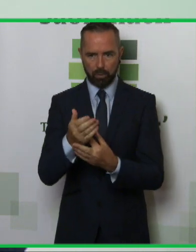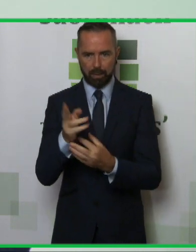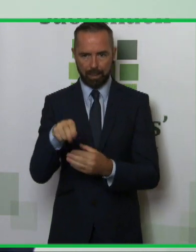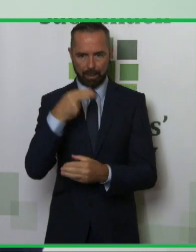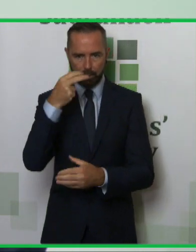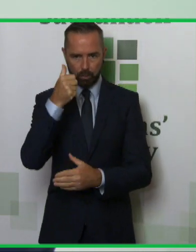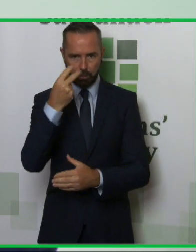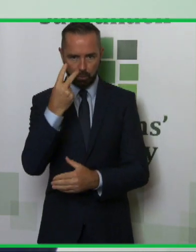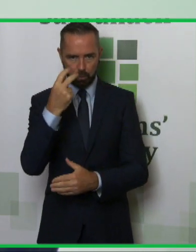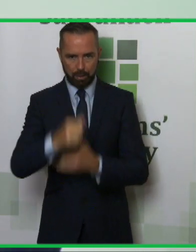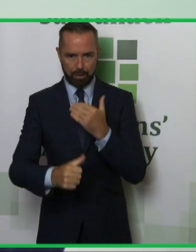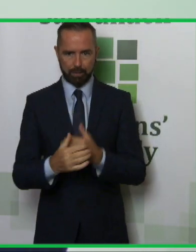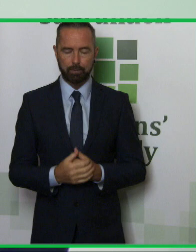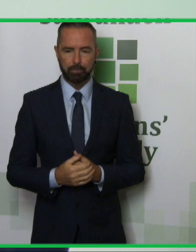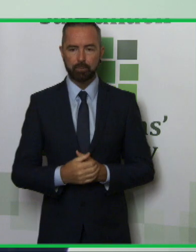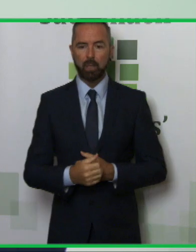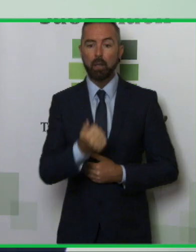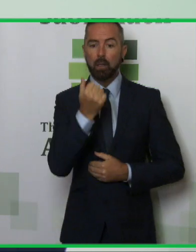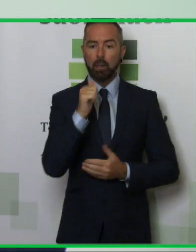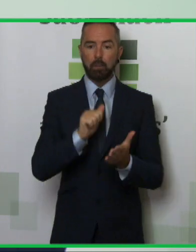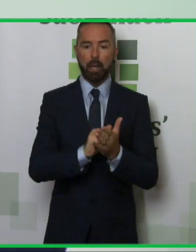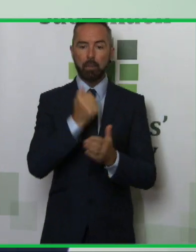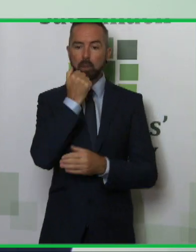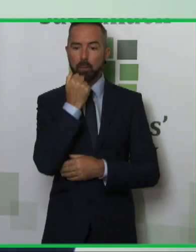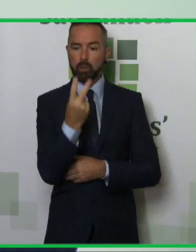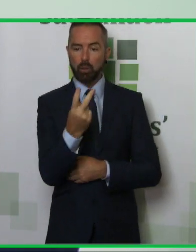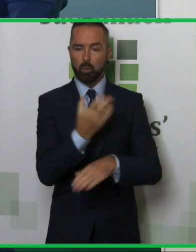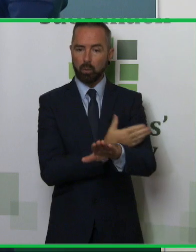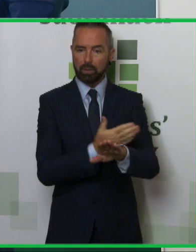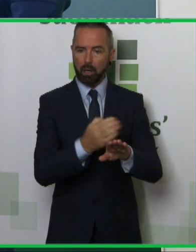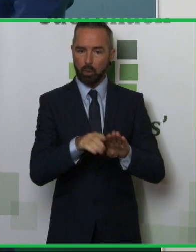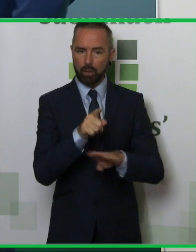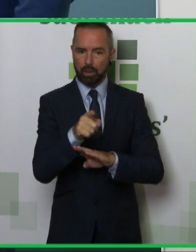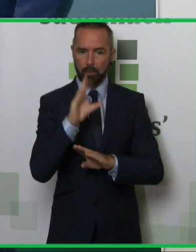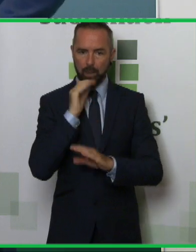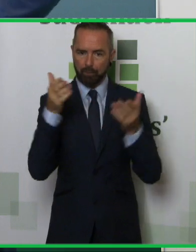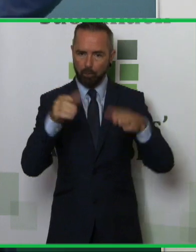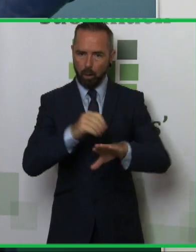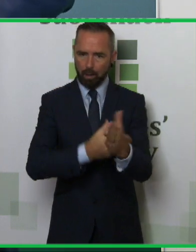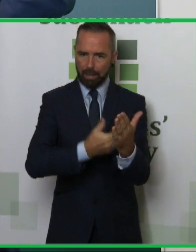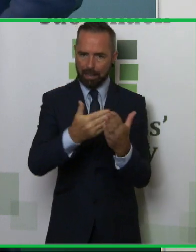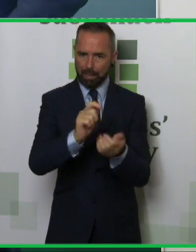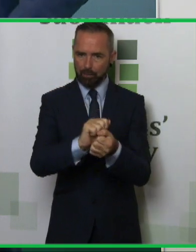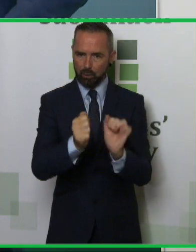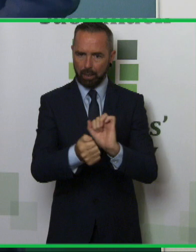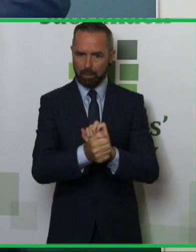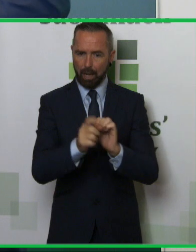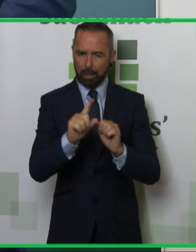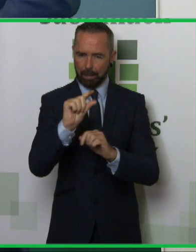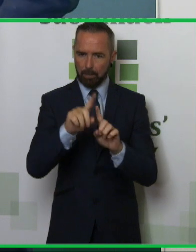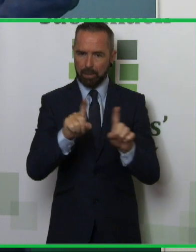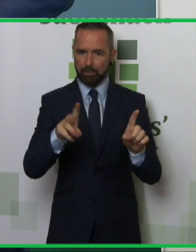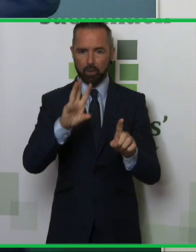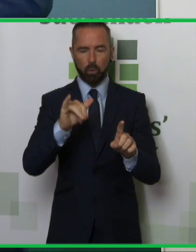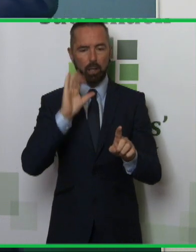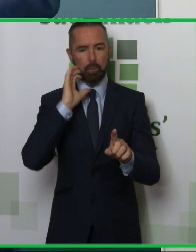days. Ballot paper 2 is the one we're going to take first because it's the one on legislative change. It's different from the other ballot papers, and I'll explain how.